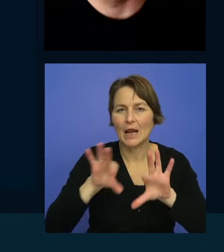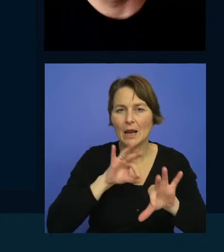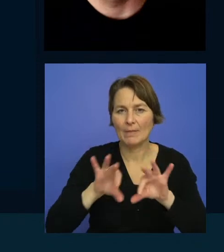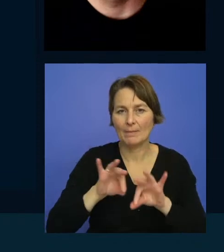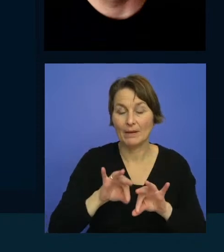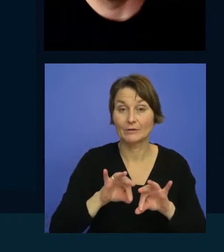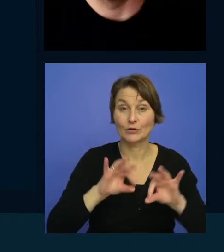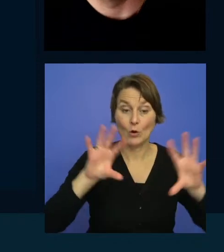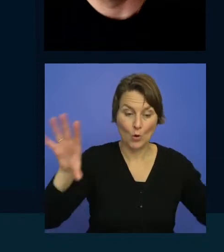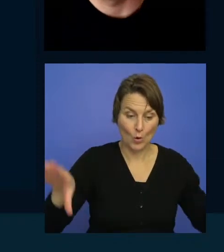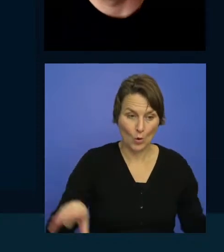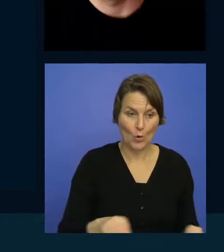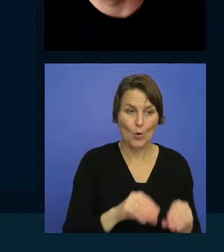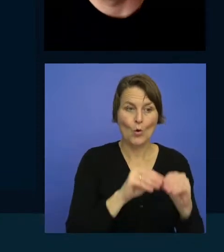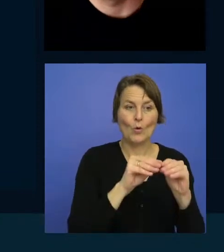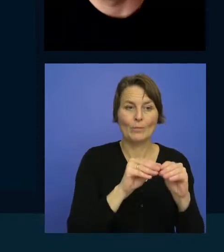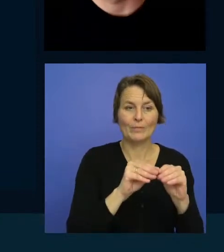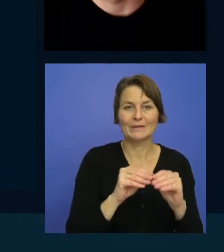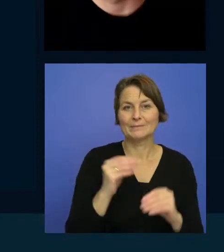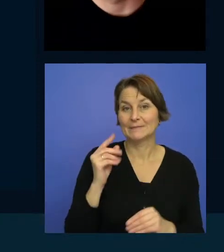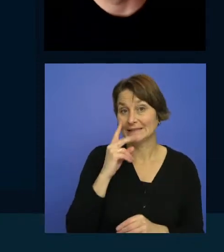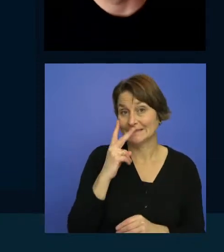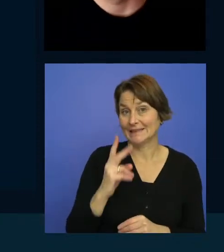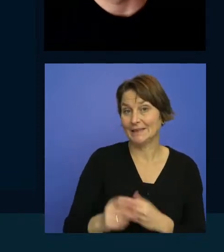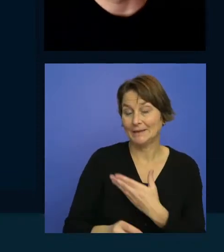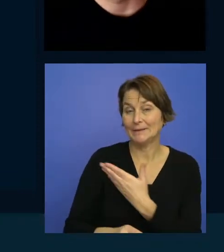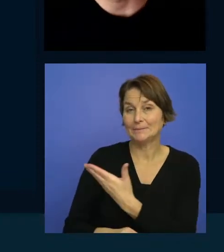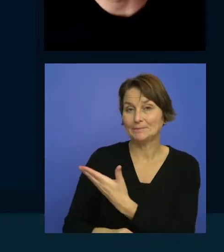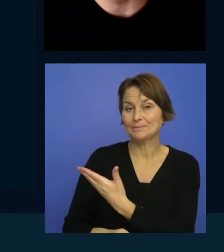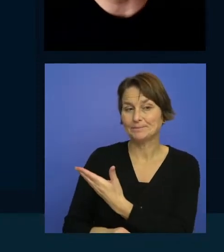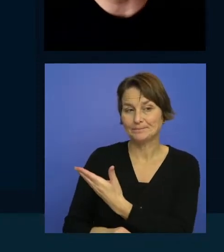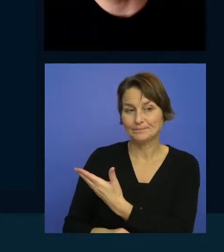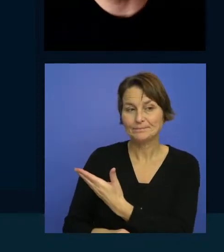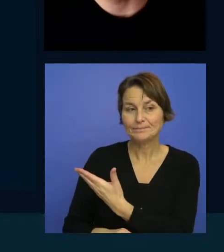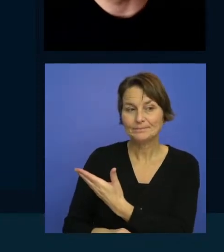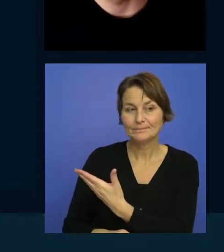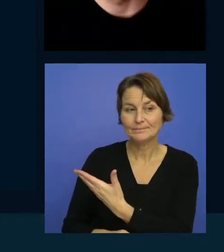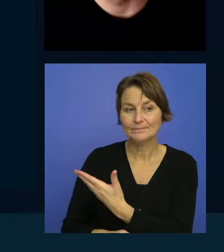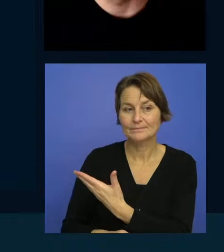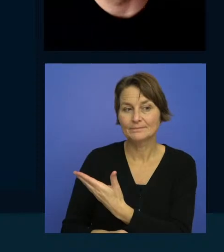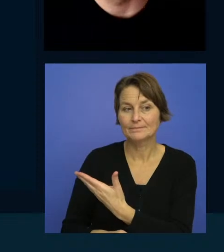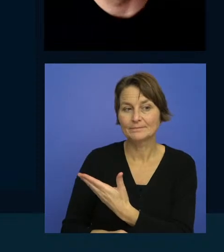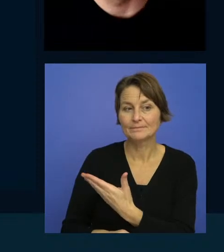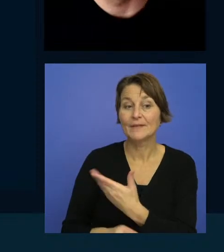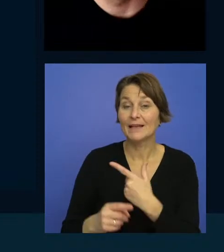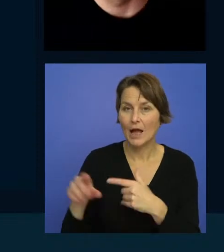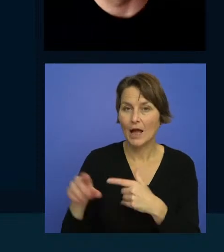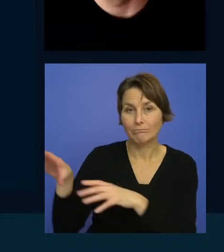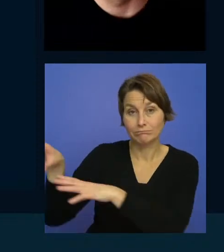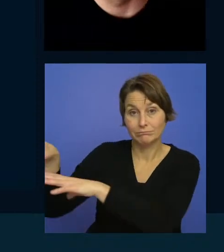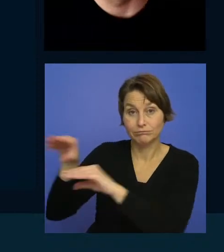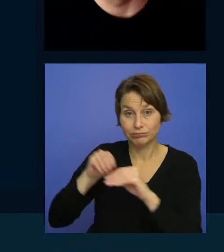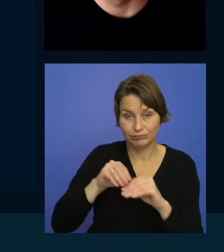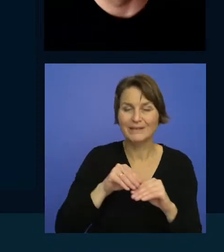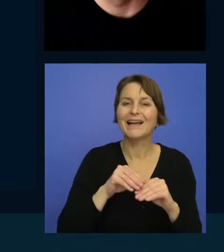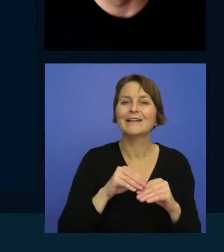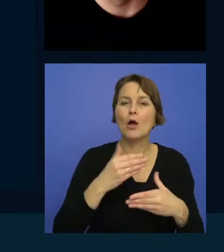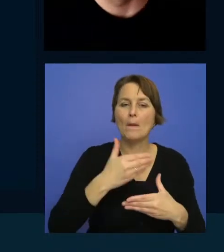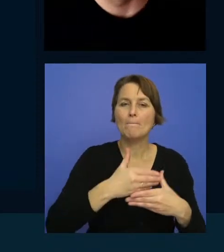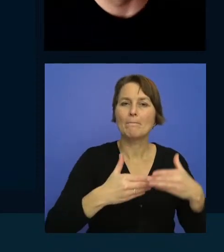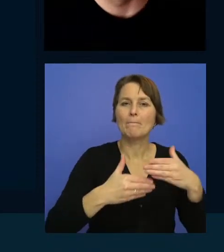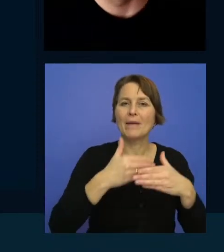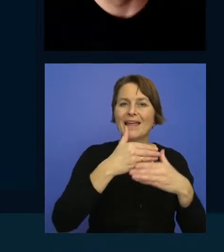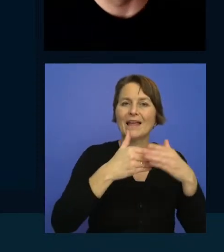And now that I have my private data set, I can go and build my model. So here I'm going to build a